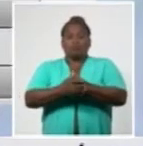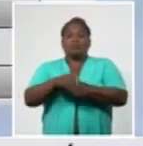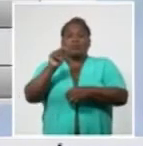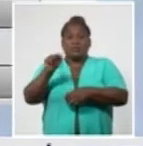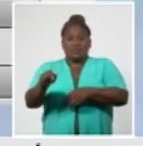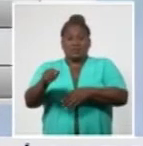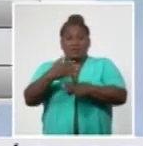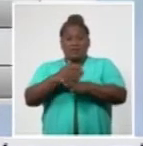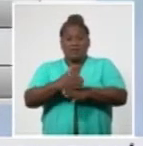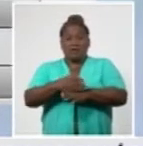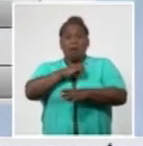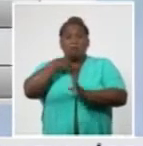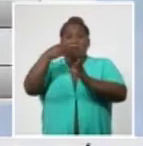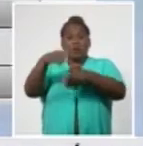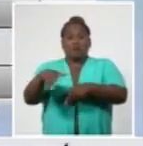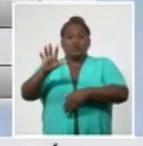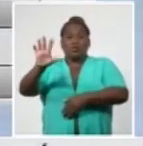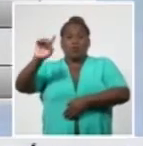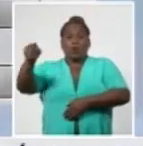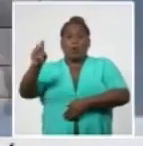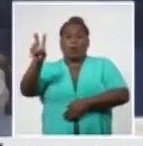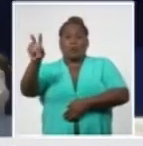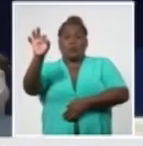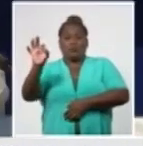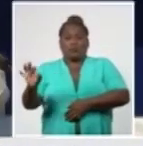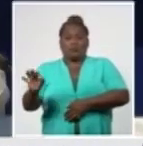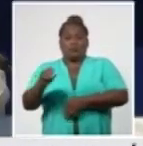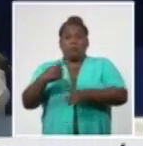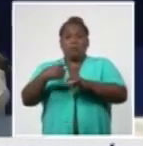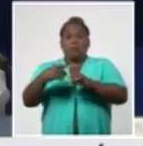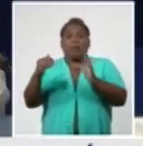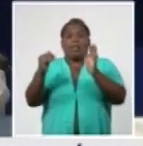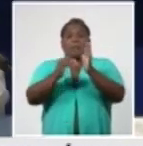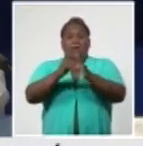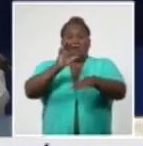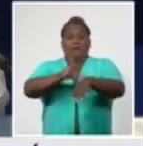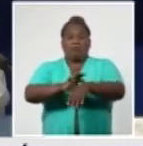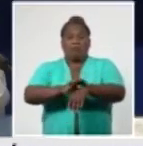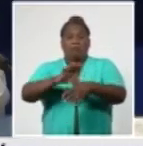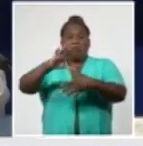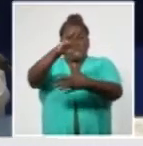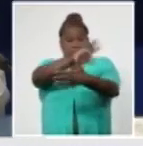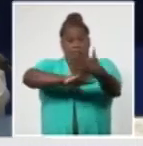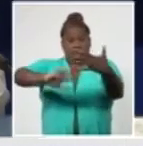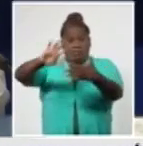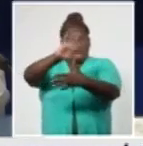3,424 died for a lethality of